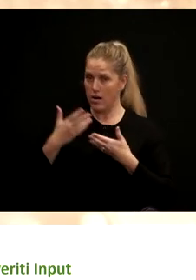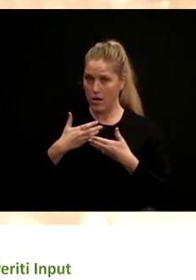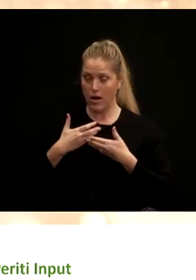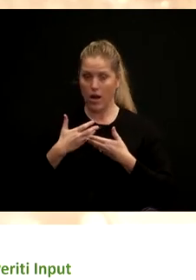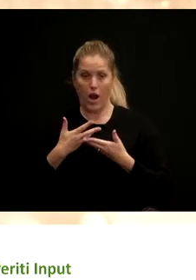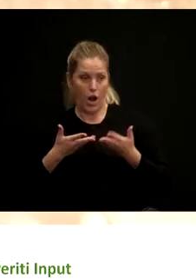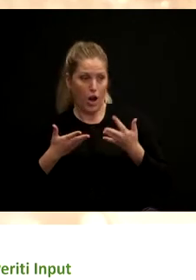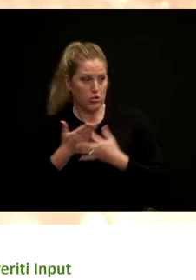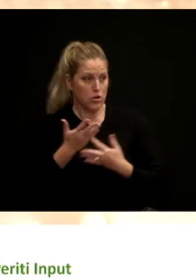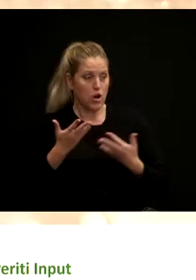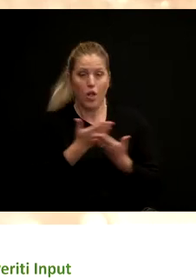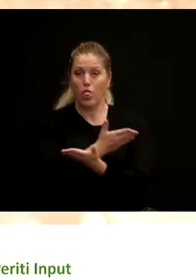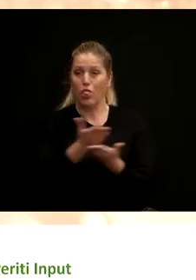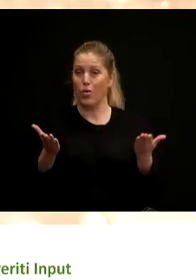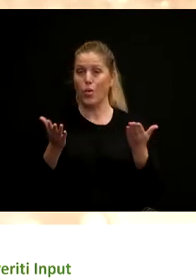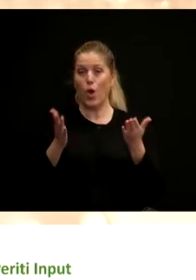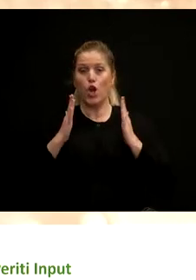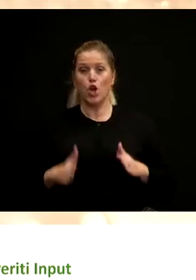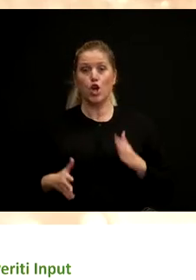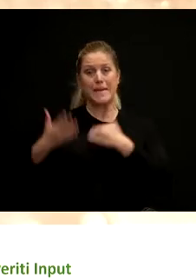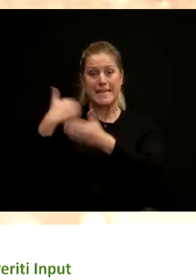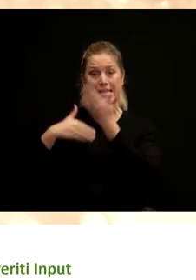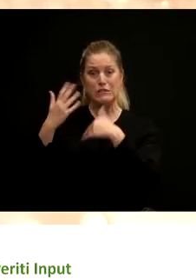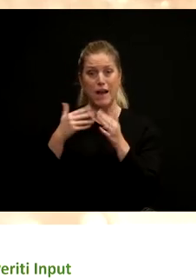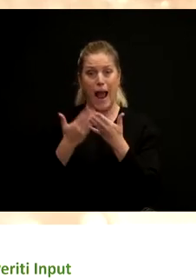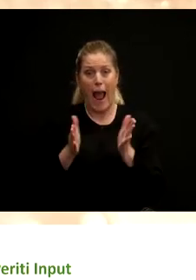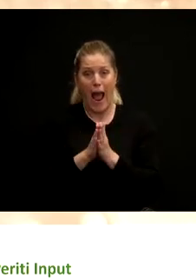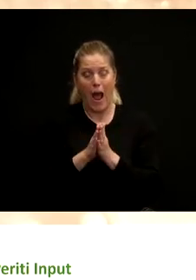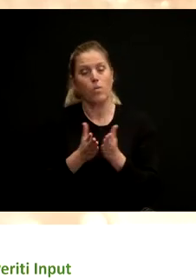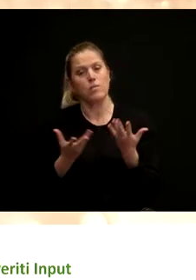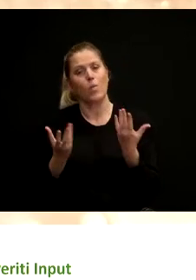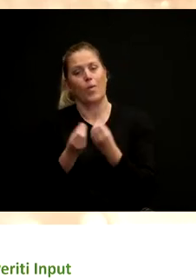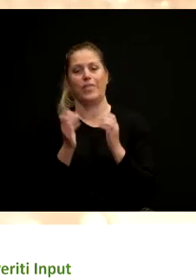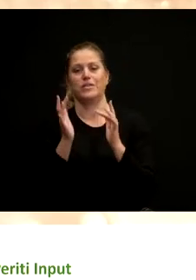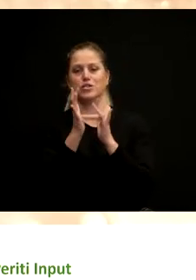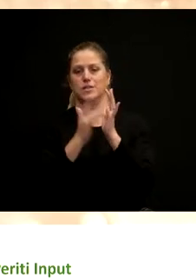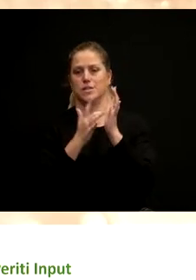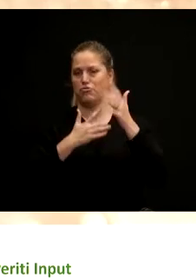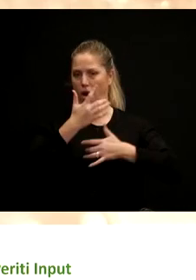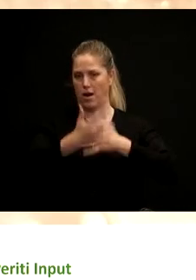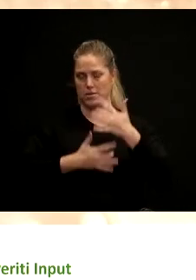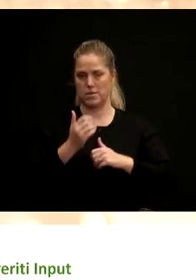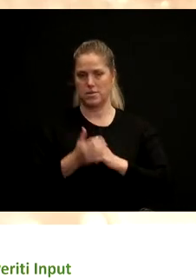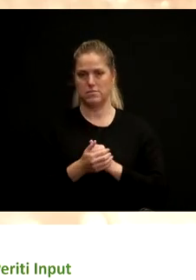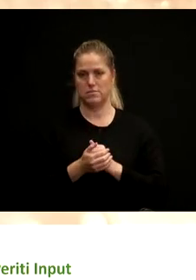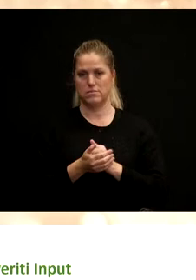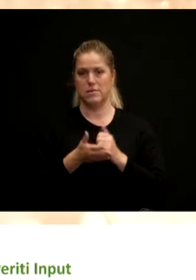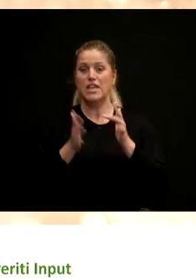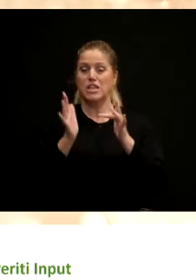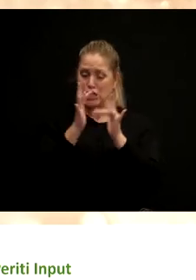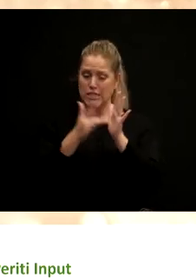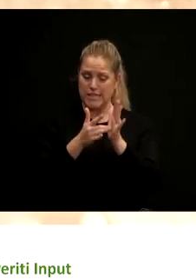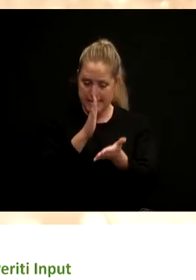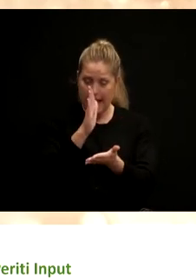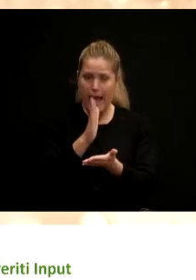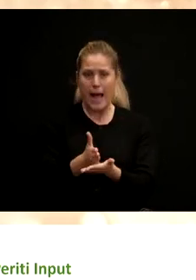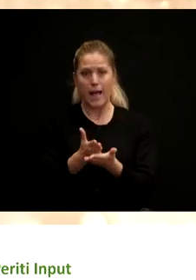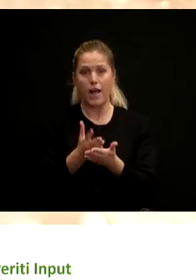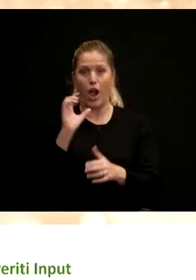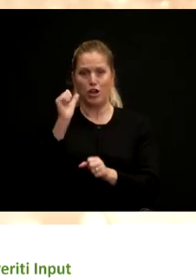history, is in Jesus Christ. Jesus is grace in human form.